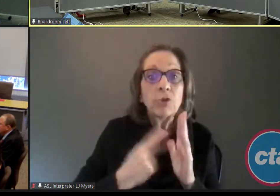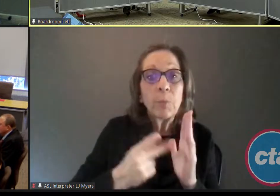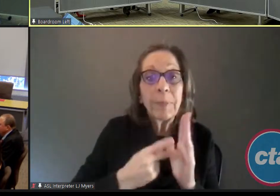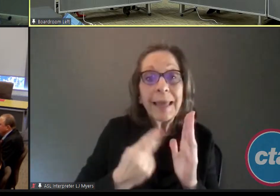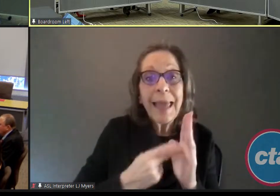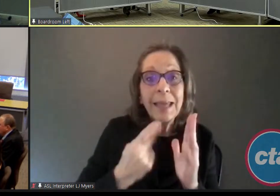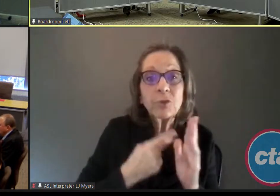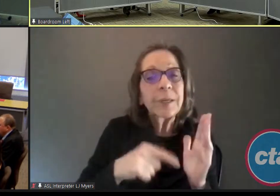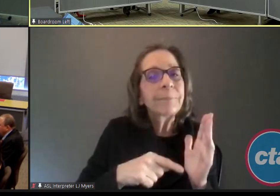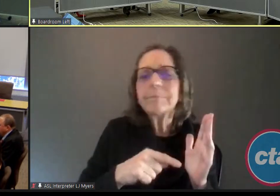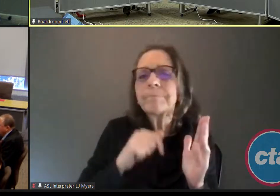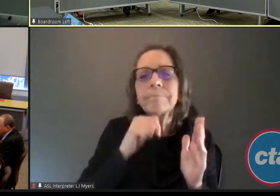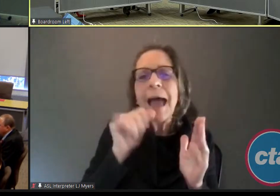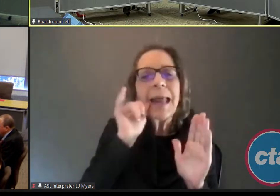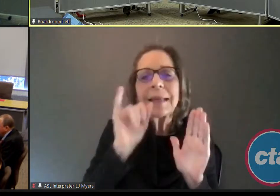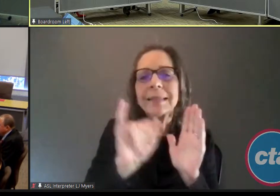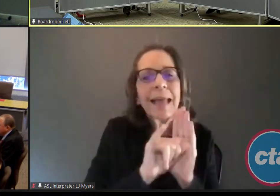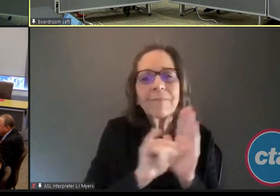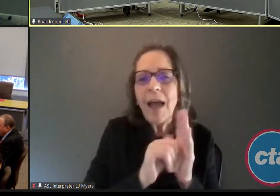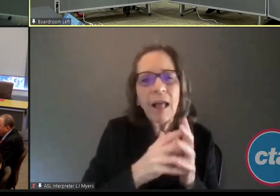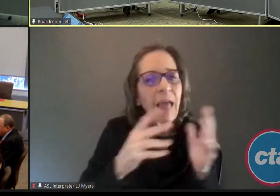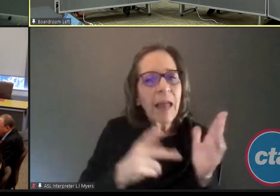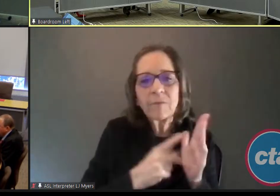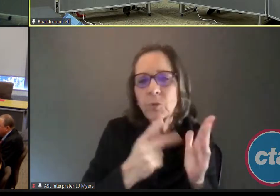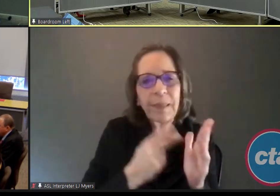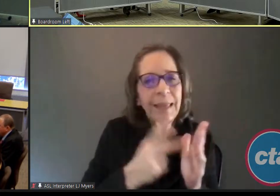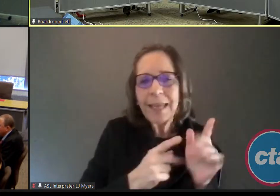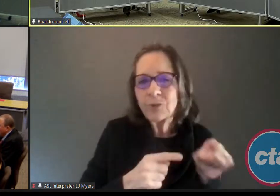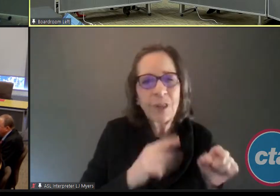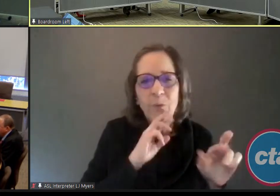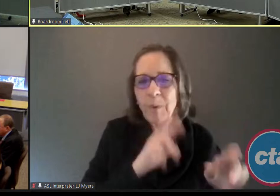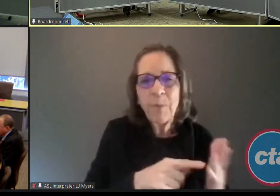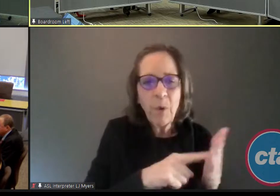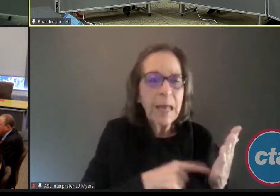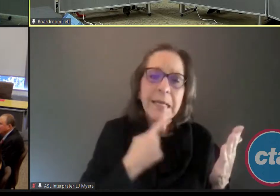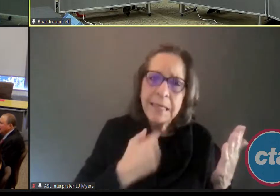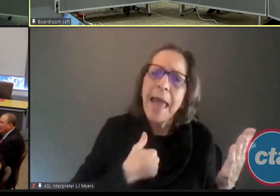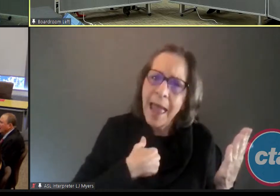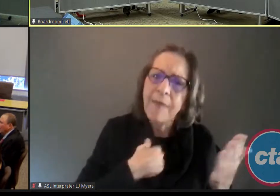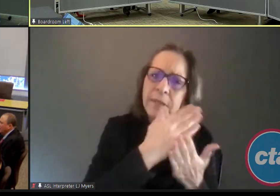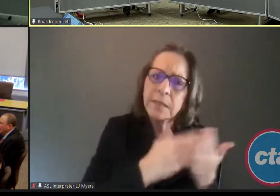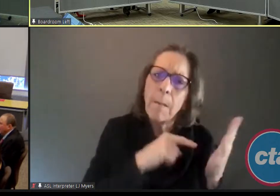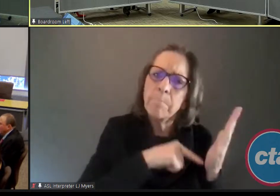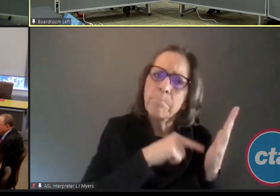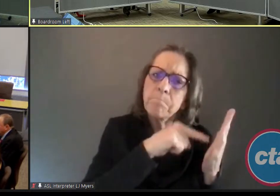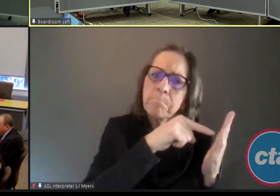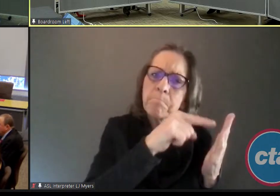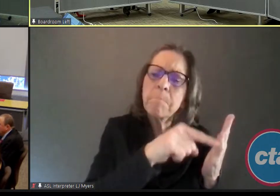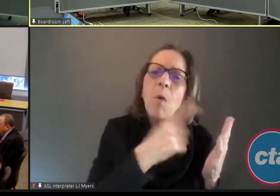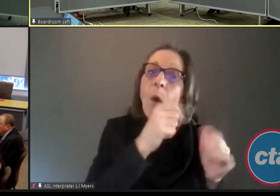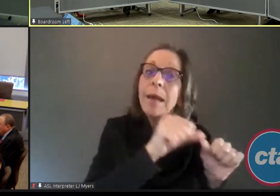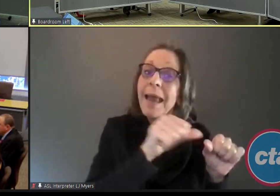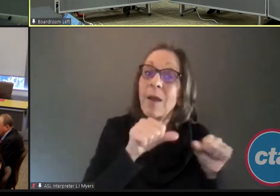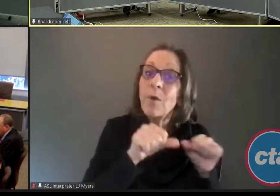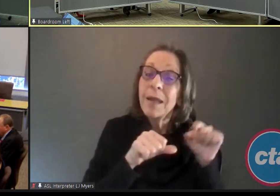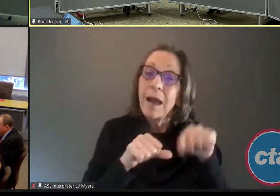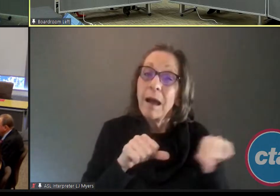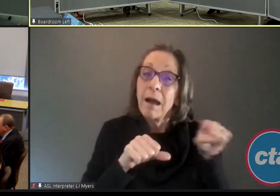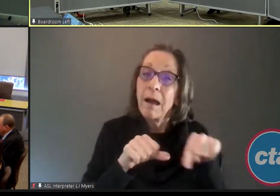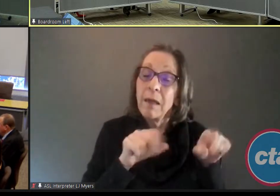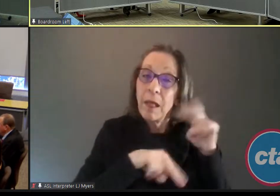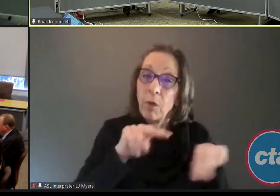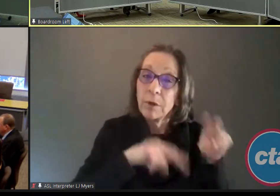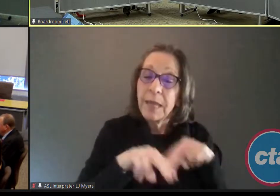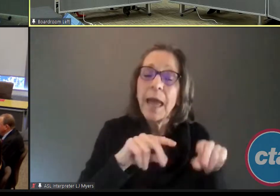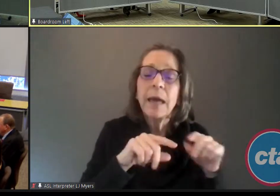it doesn't identify a lot of duplication. It says, there are some places where you have duplication. One of the areas that they looked at